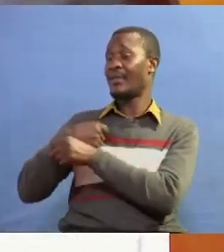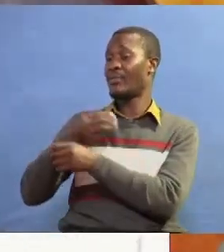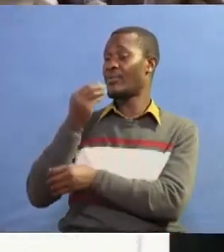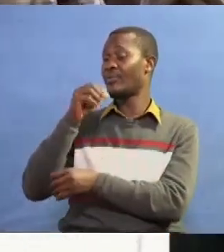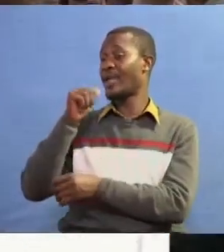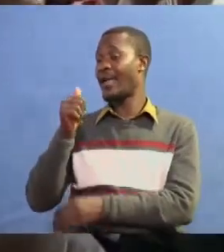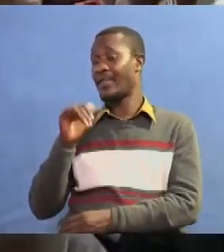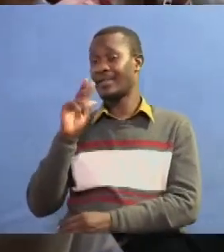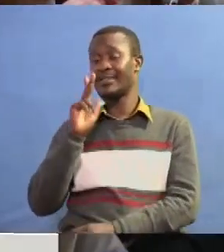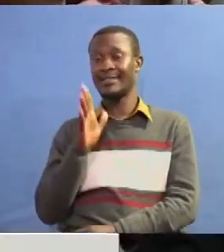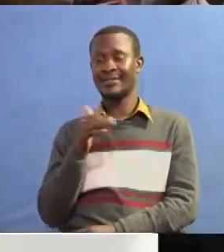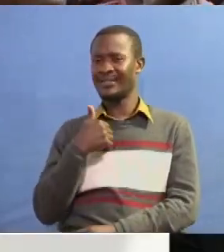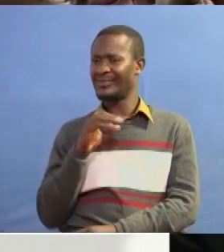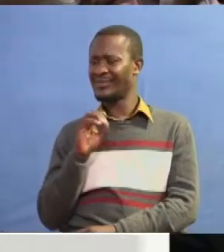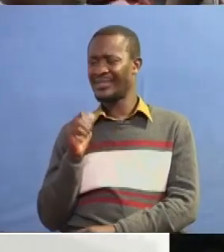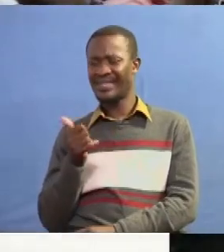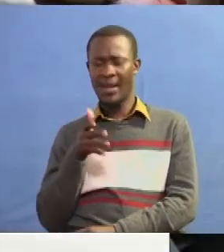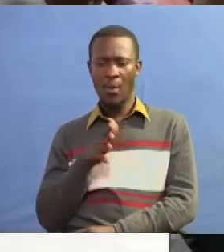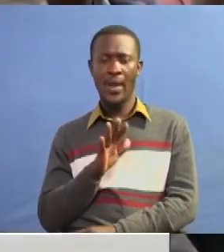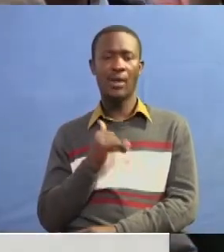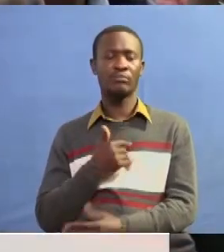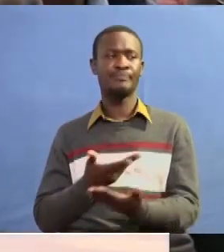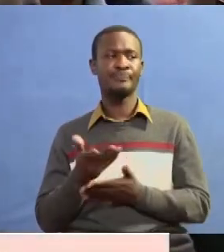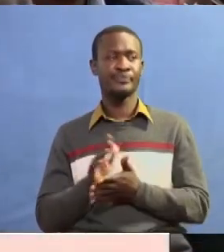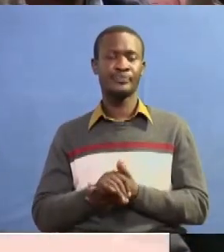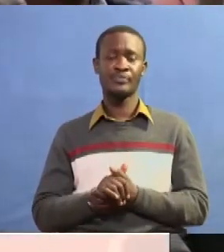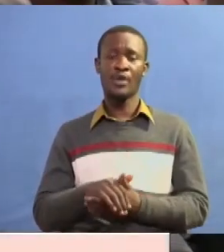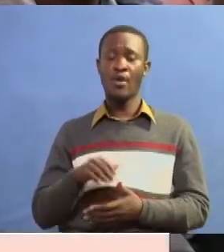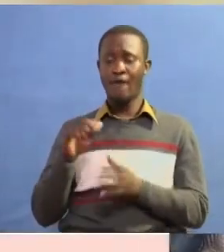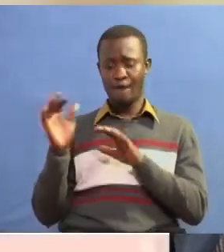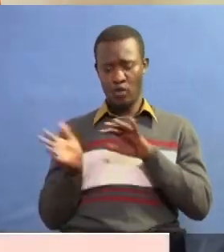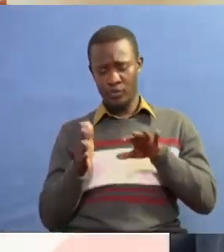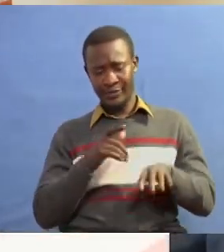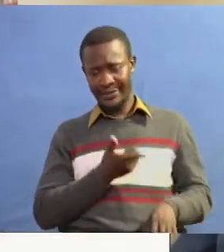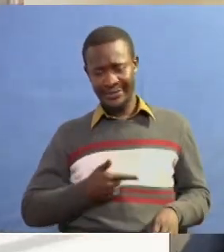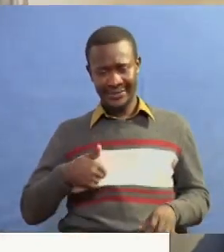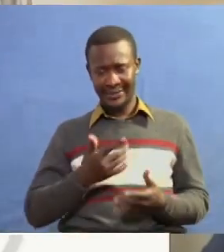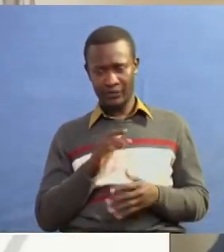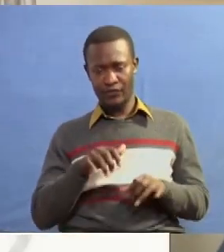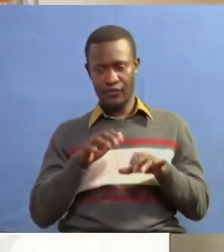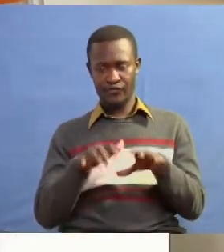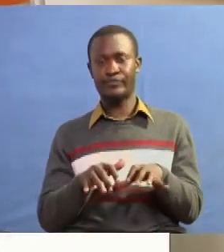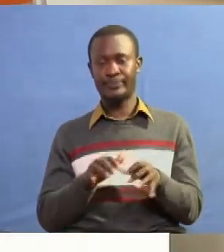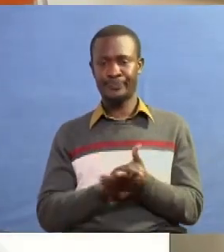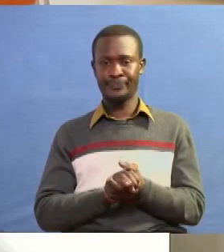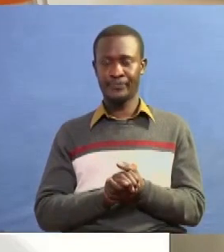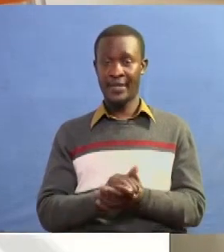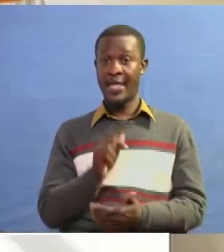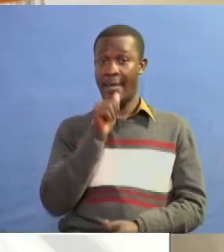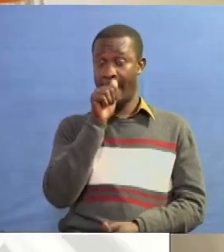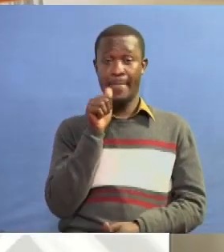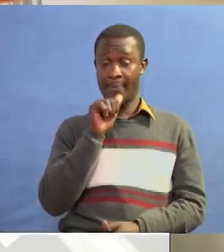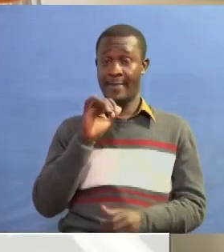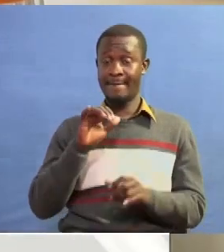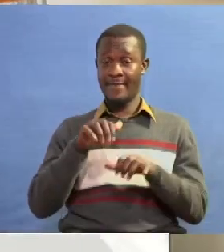wakenya wengine. Hakuna njia ya kufukuza njaa. Kufukuza njaa ni shambani. The president also promised farmers supply